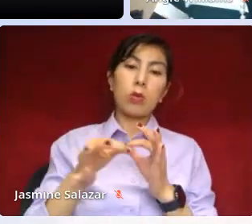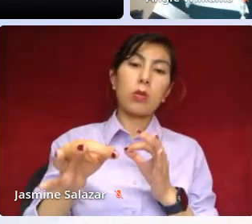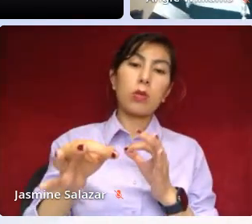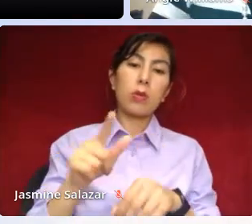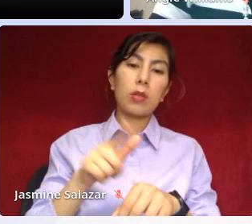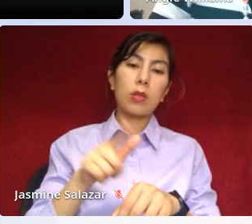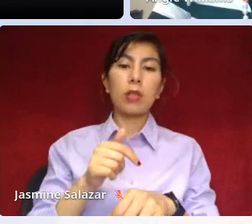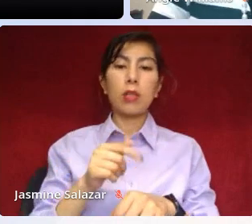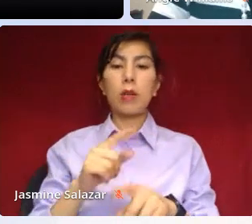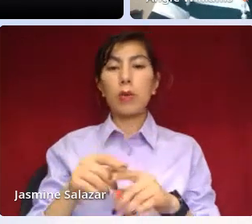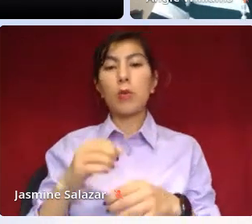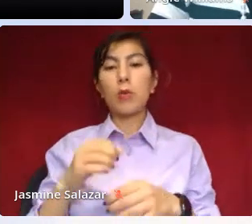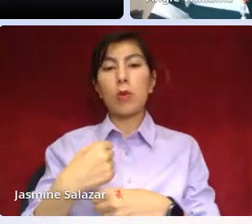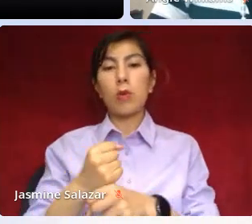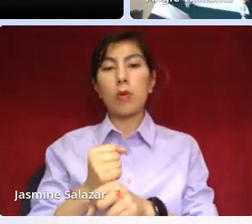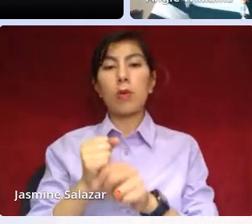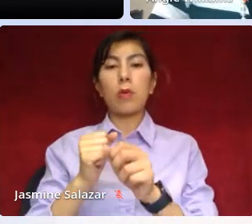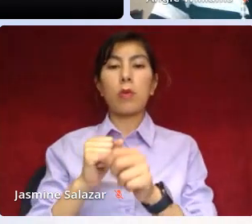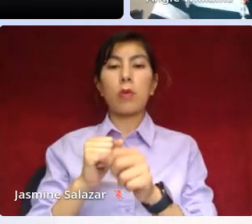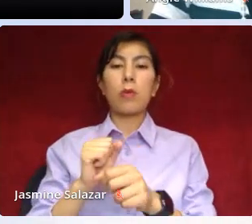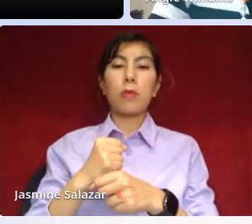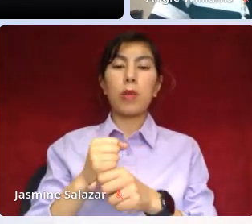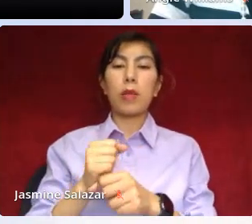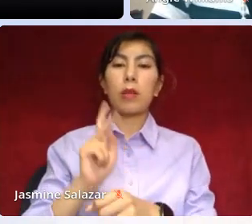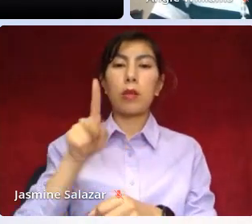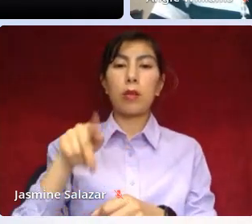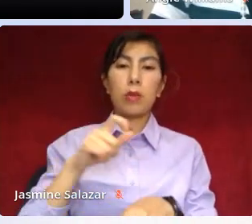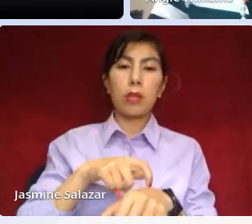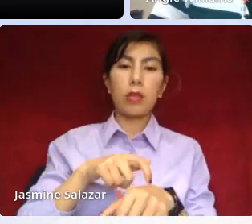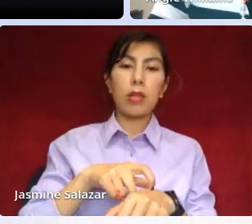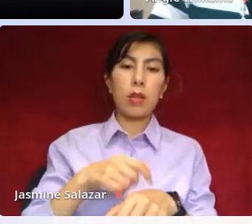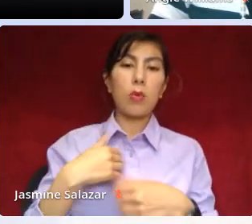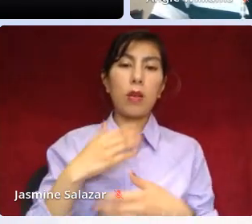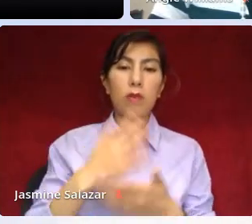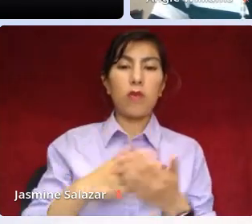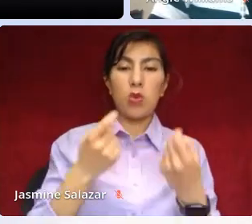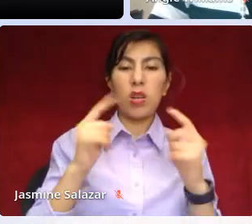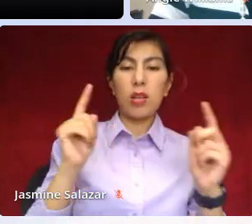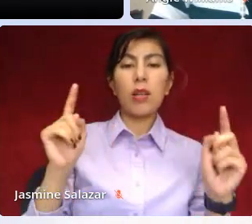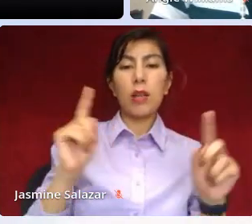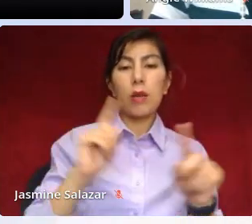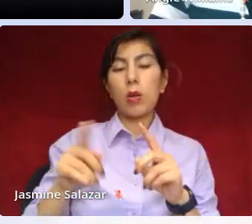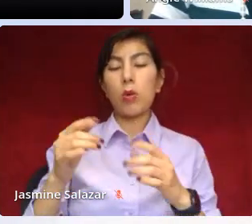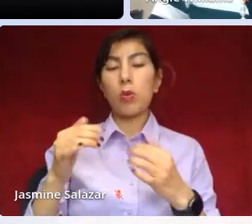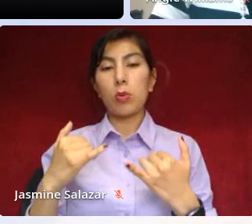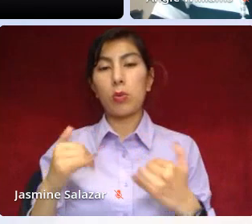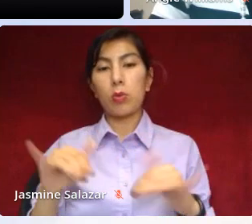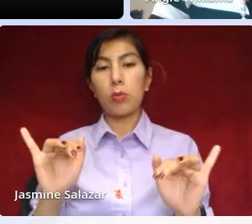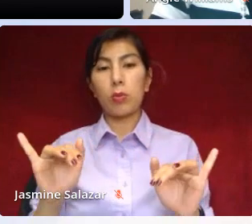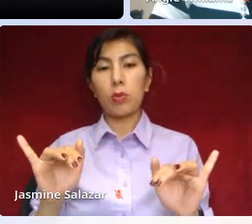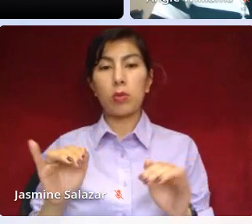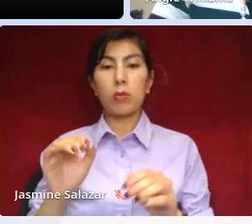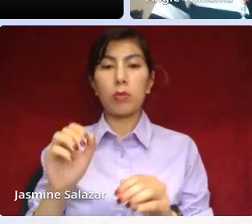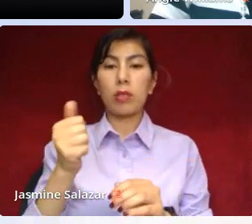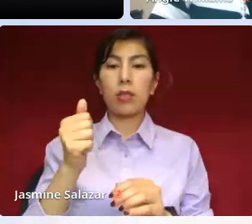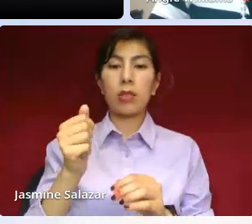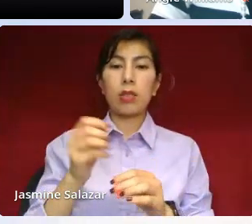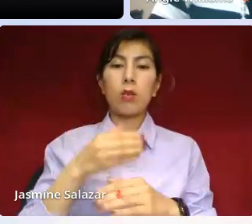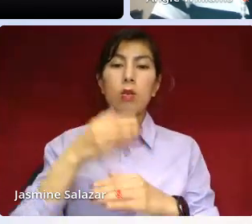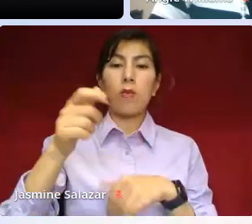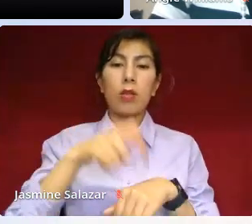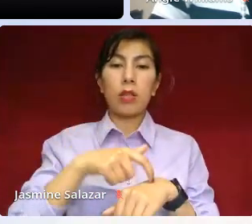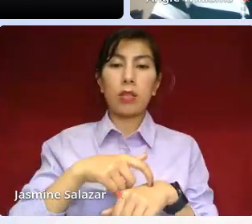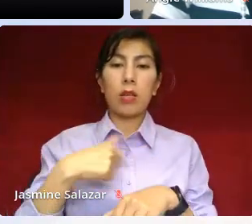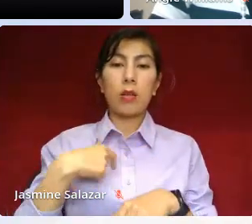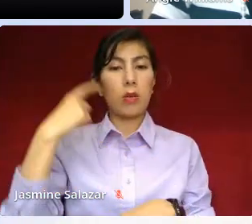up the time, I promise, and there'll be a little announcement. But we'll probably be about 10 minutes over the time that we thought or